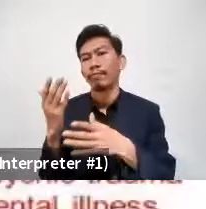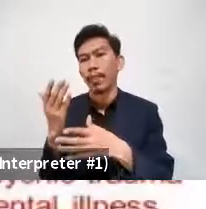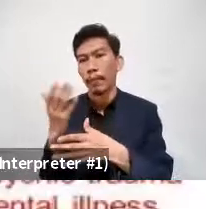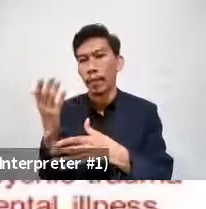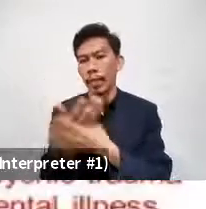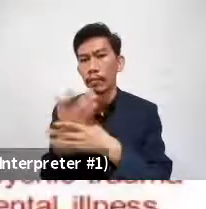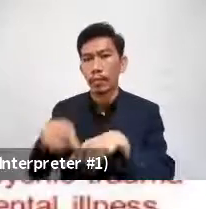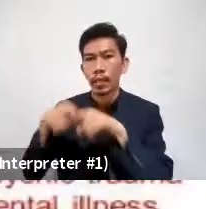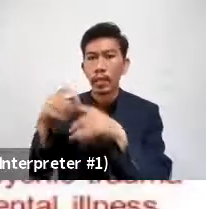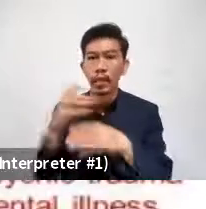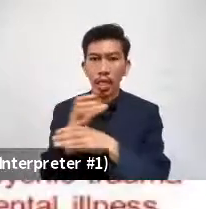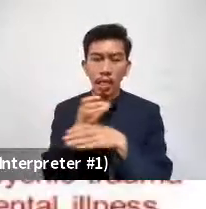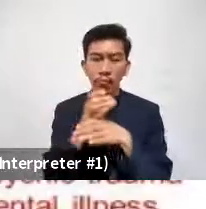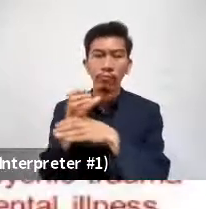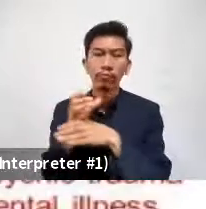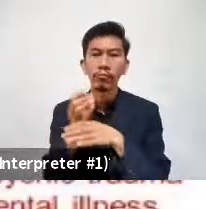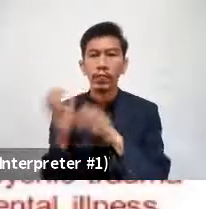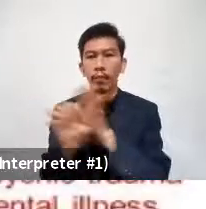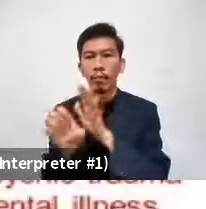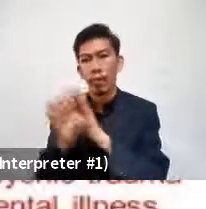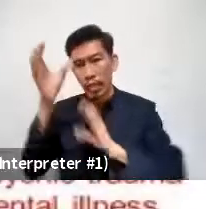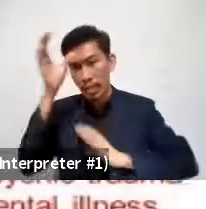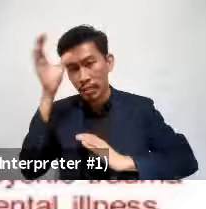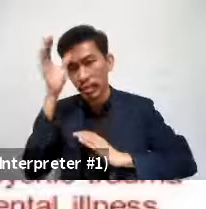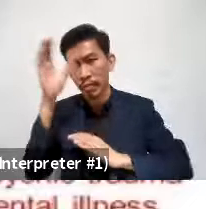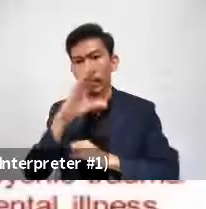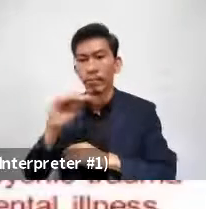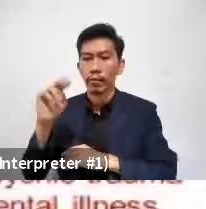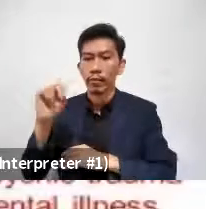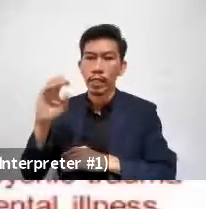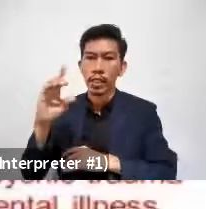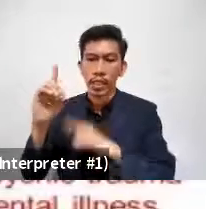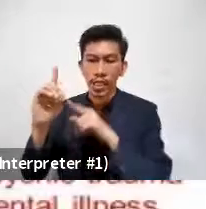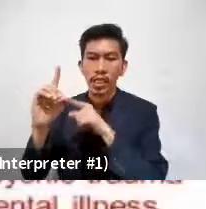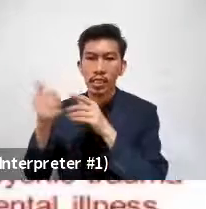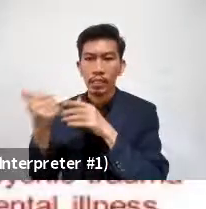conditions like NCDs and cancer. And finally, the fourth wave,